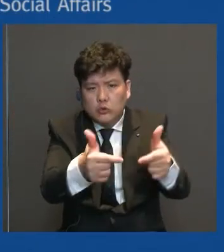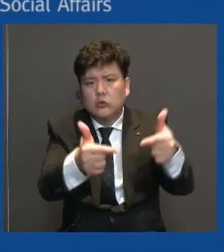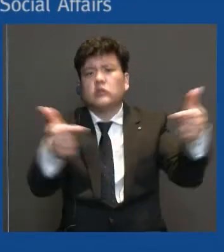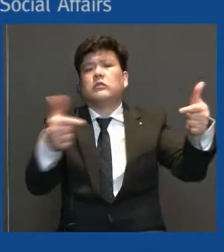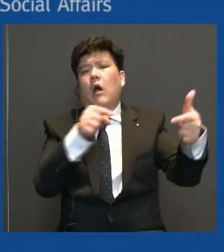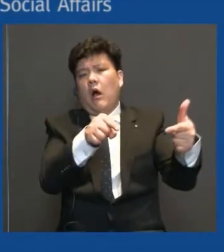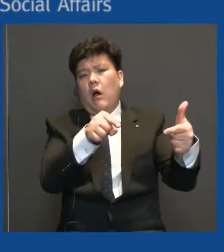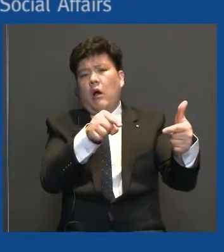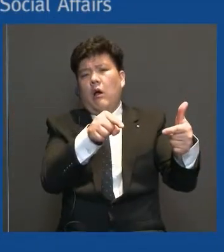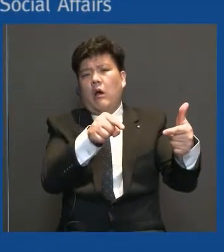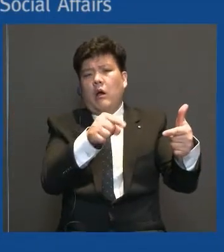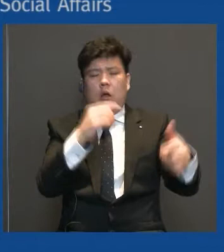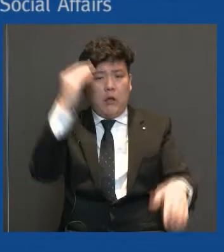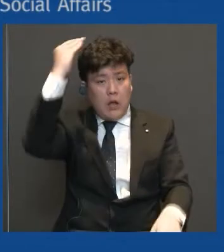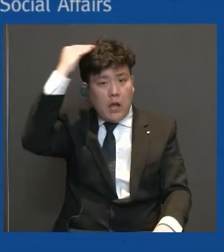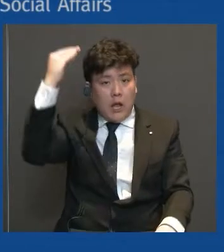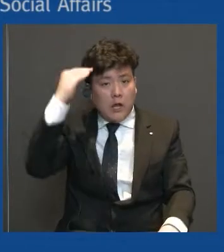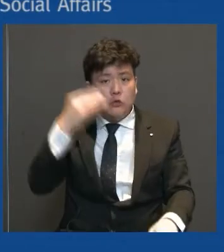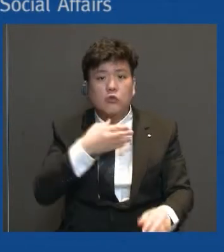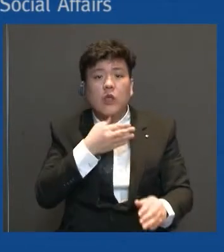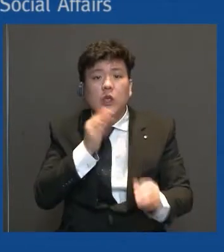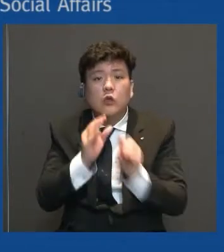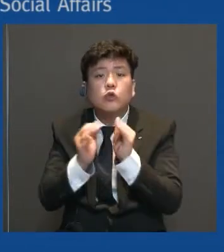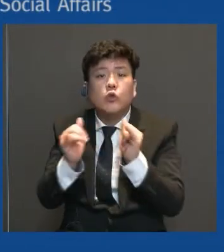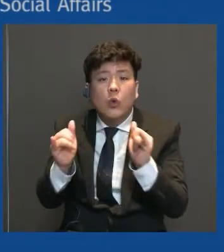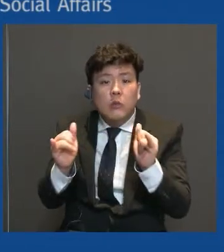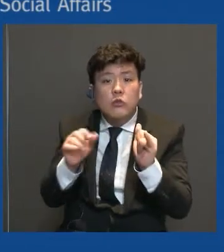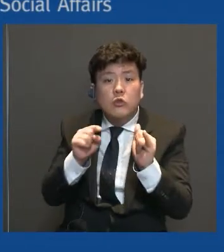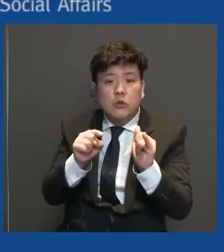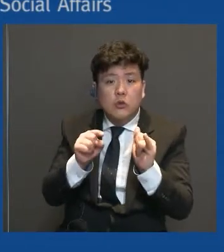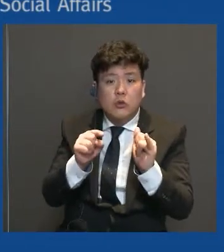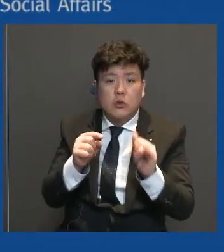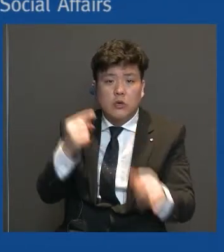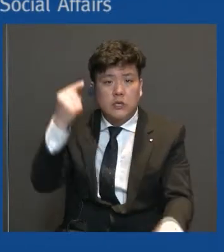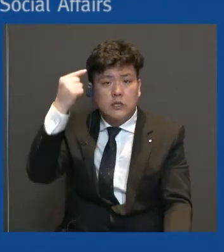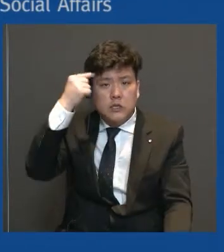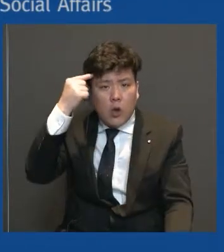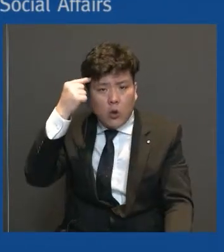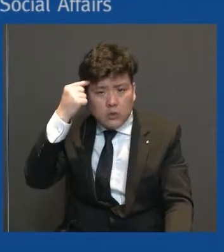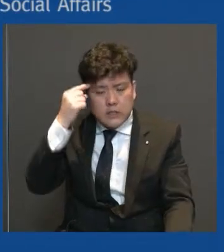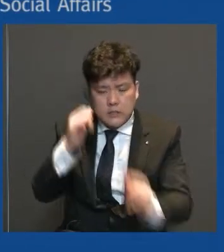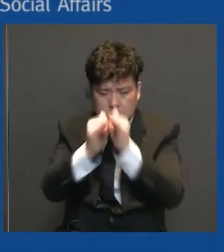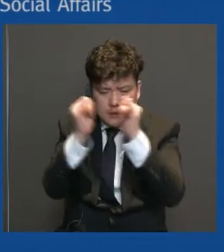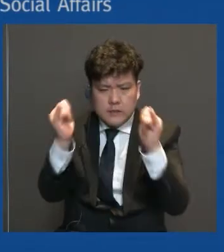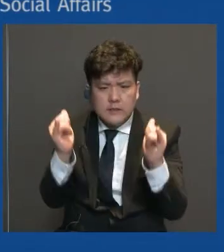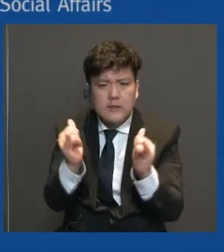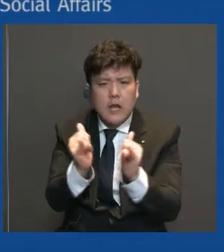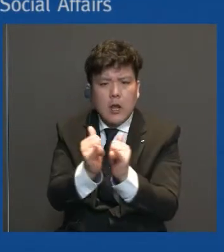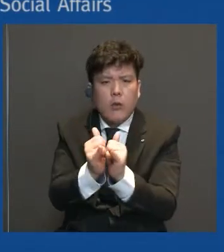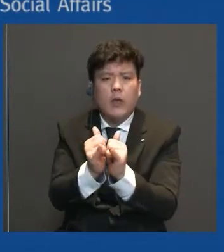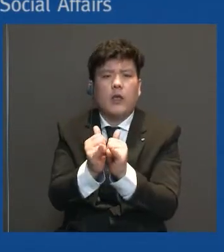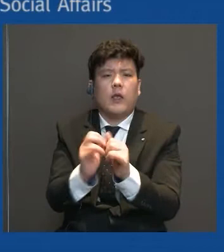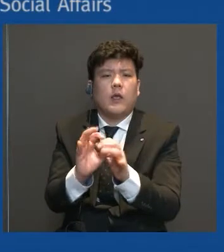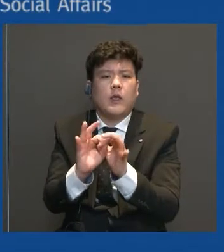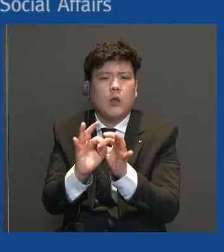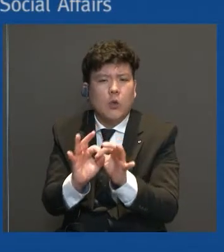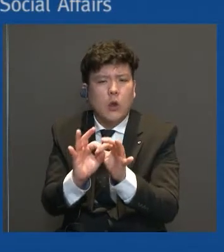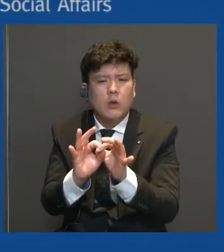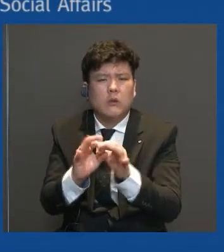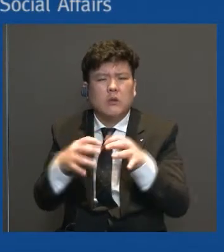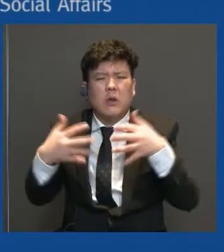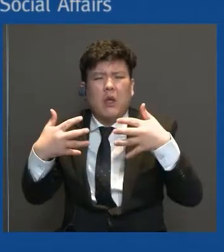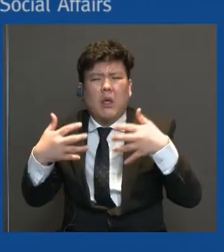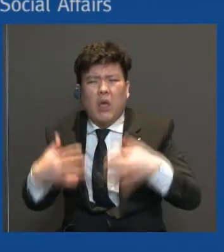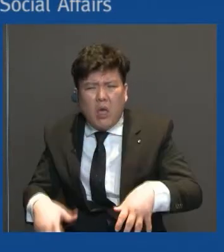well-being. As shown in the left side graph, decreases in out-of-home activities are